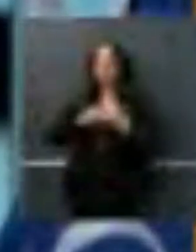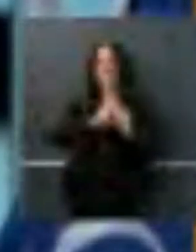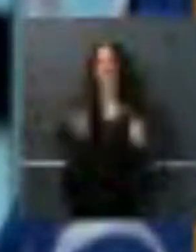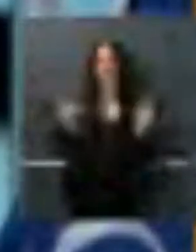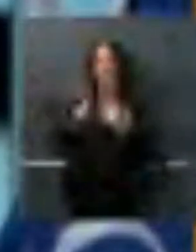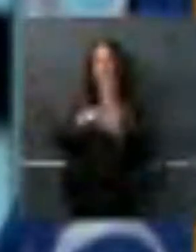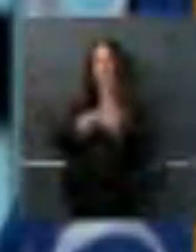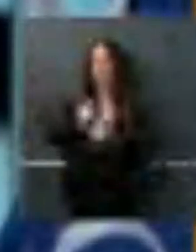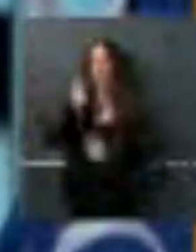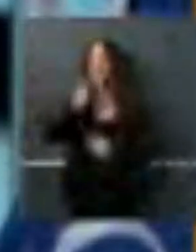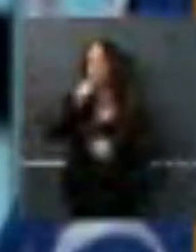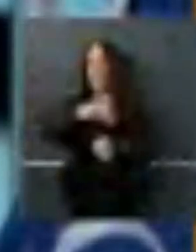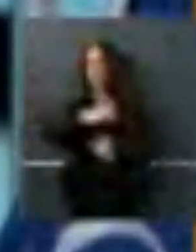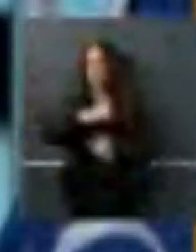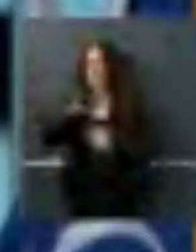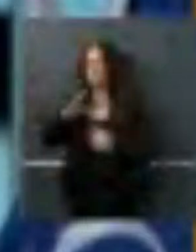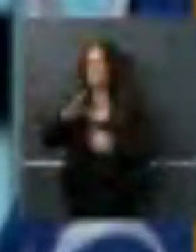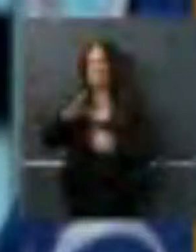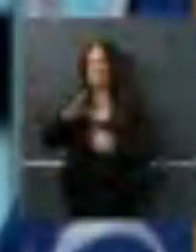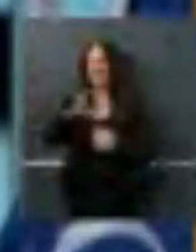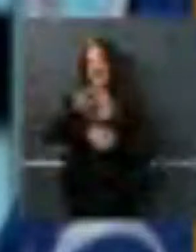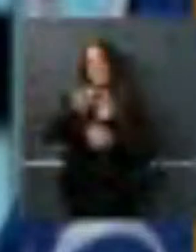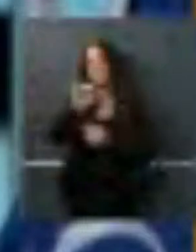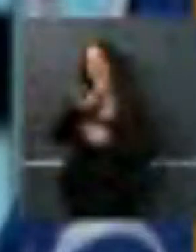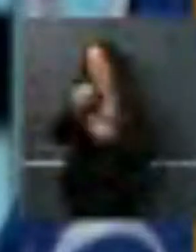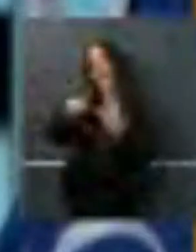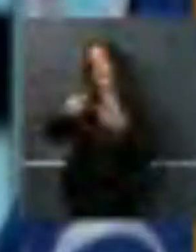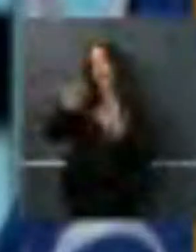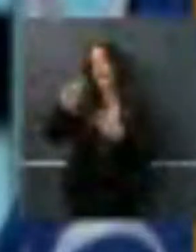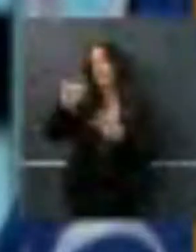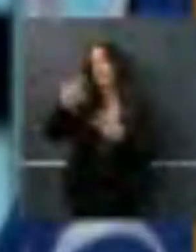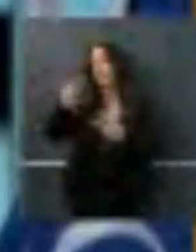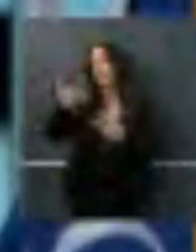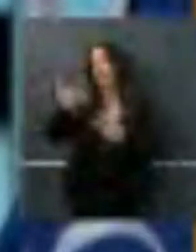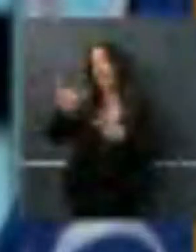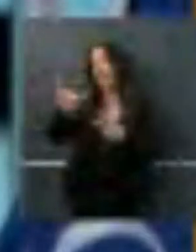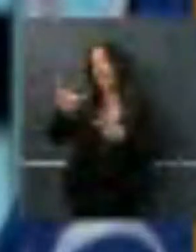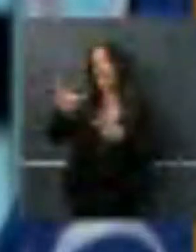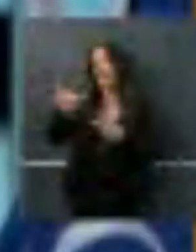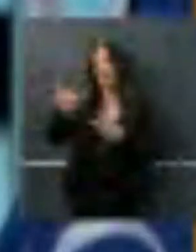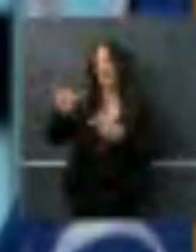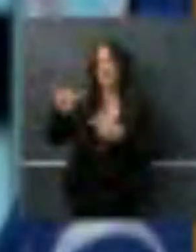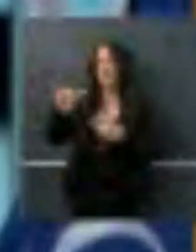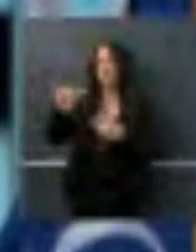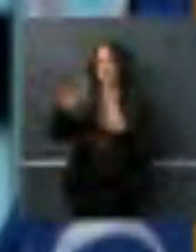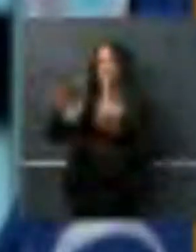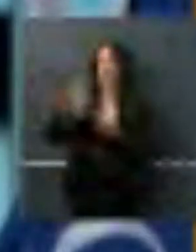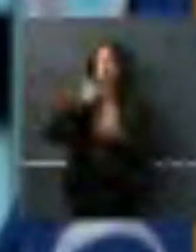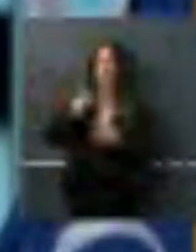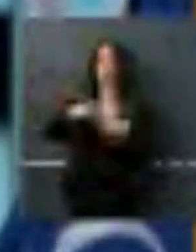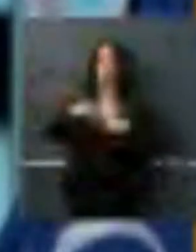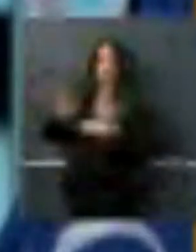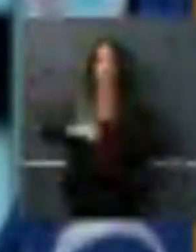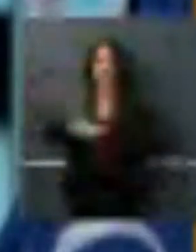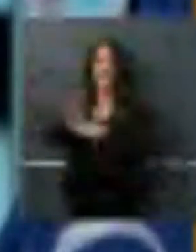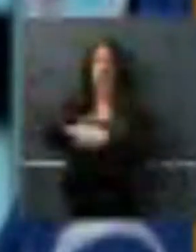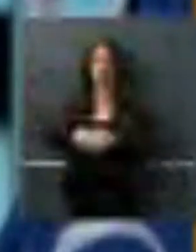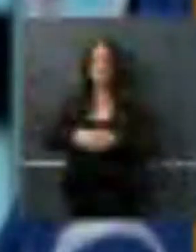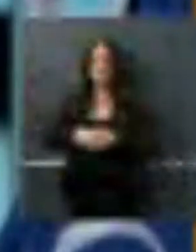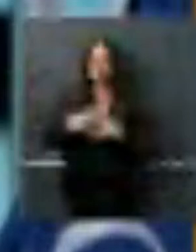is folks, these micro businesses, these smaller mom and pop businesses that otherwise don't have